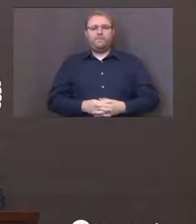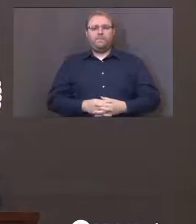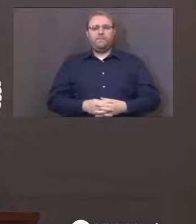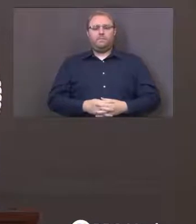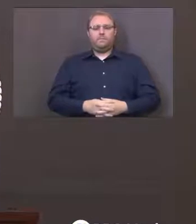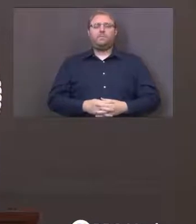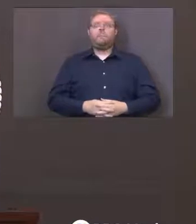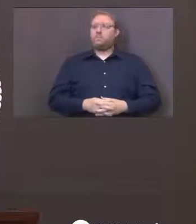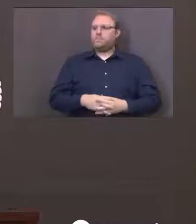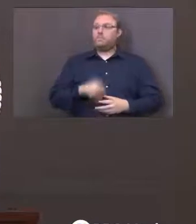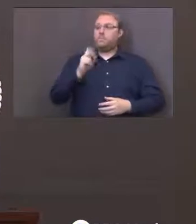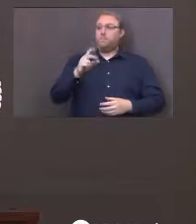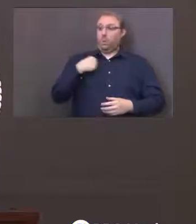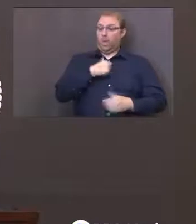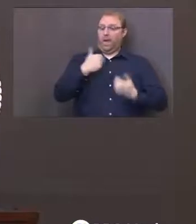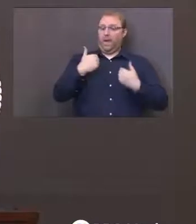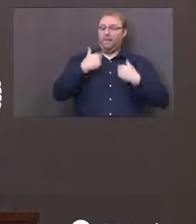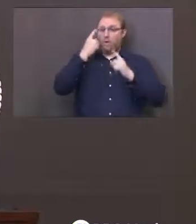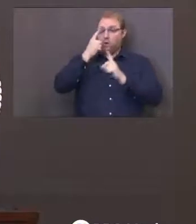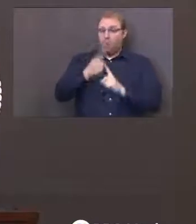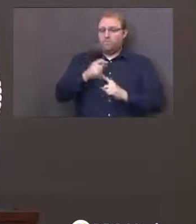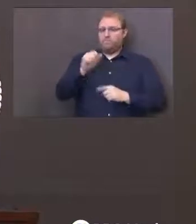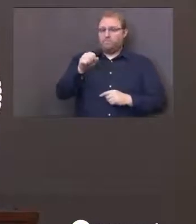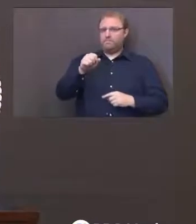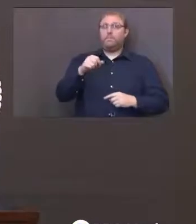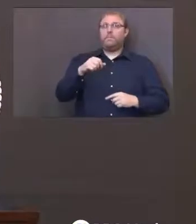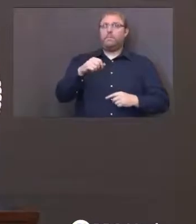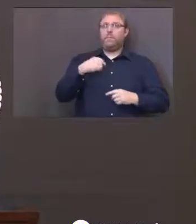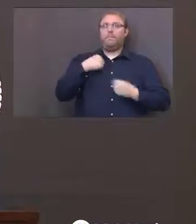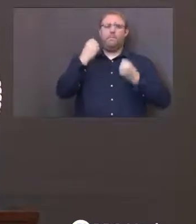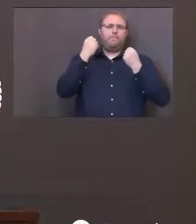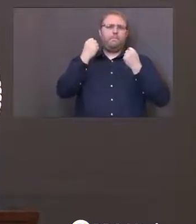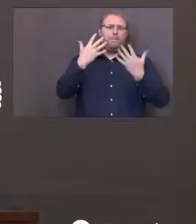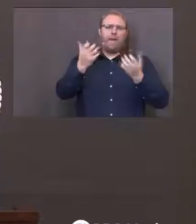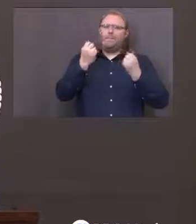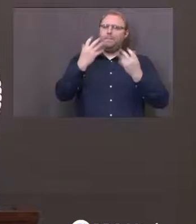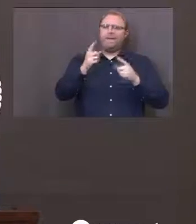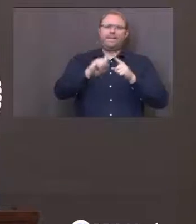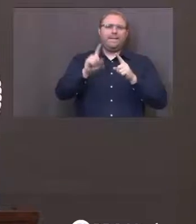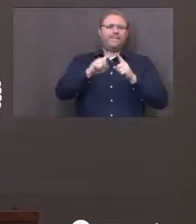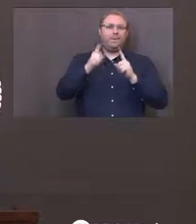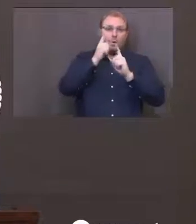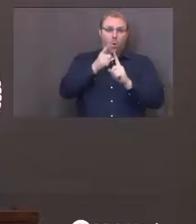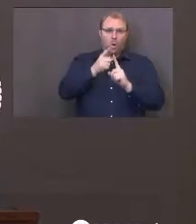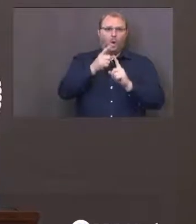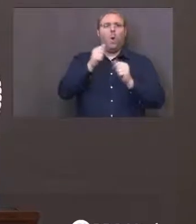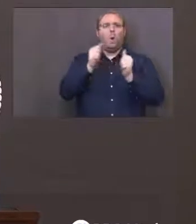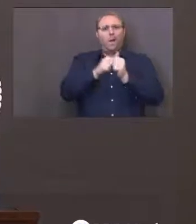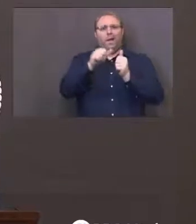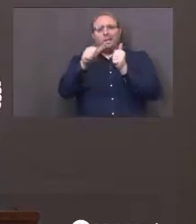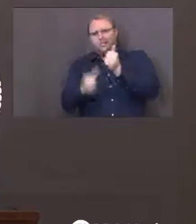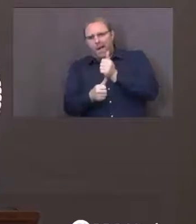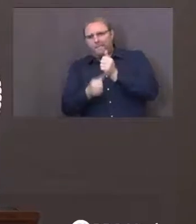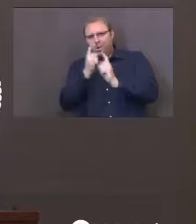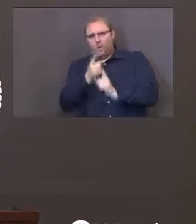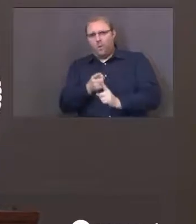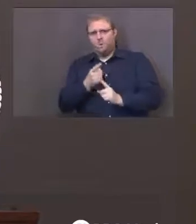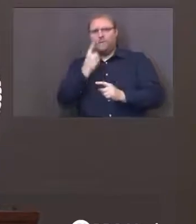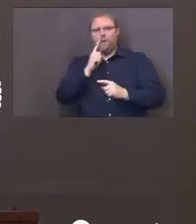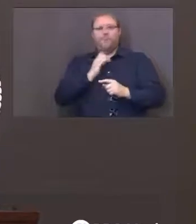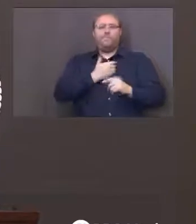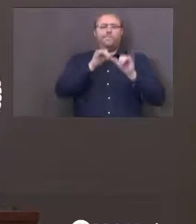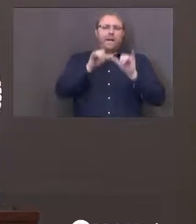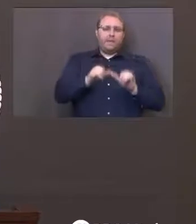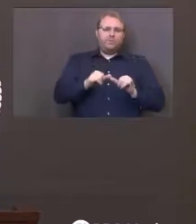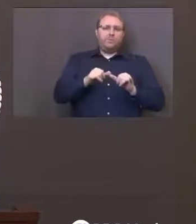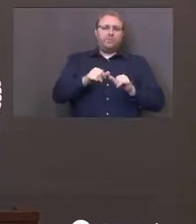So with all of those goals, again, there are many sub-goals or these lead measures that are driving up